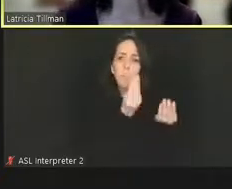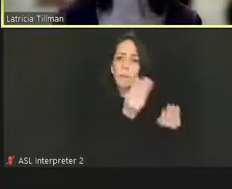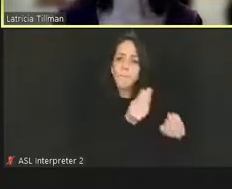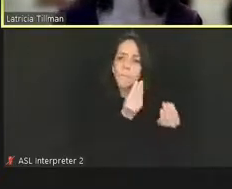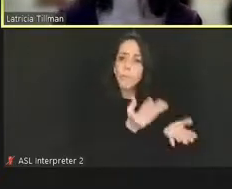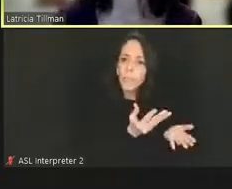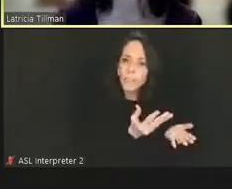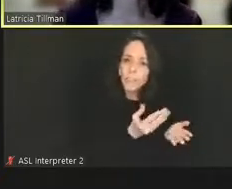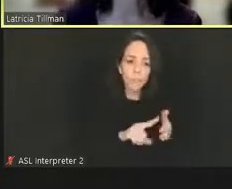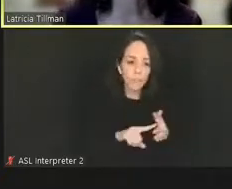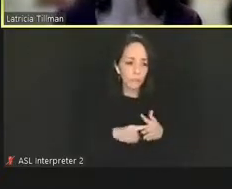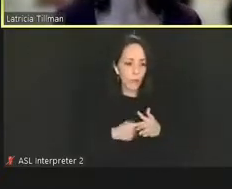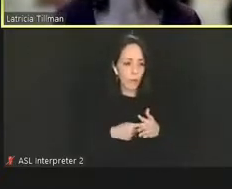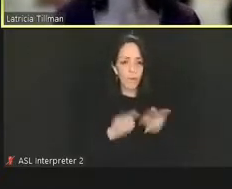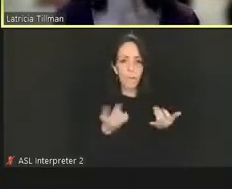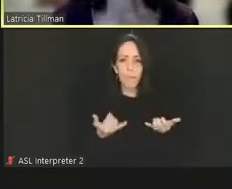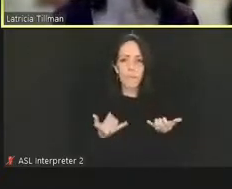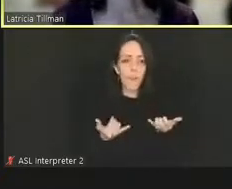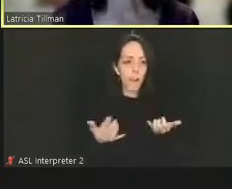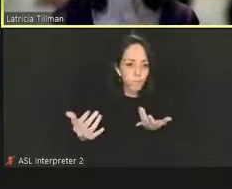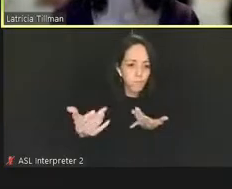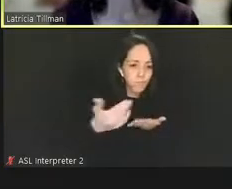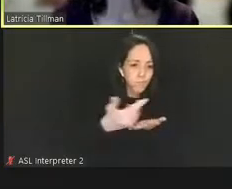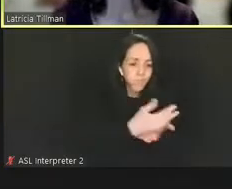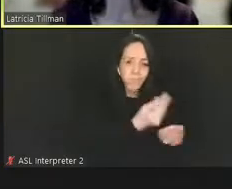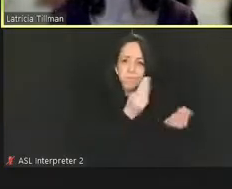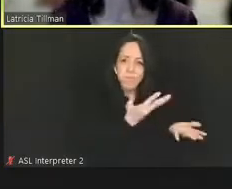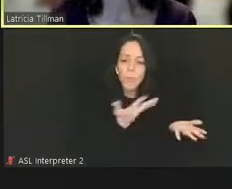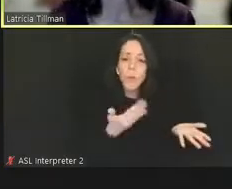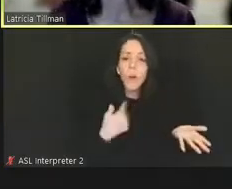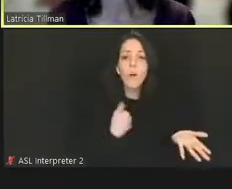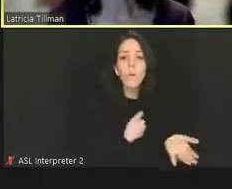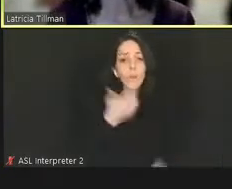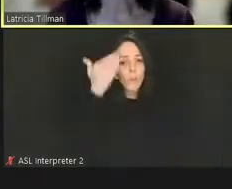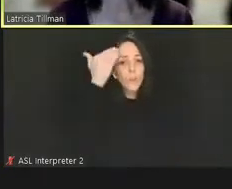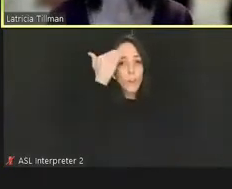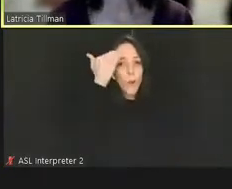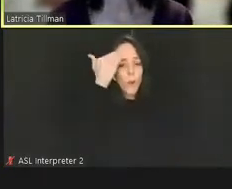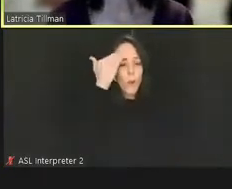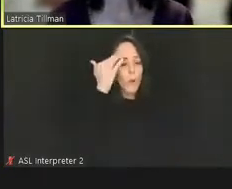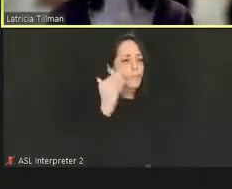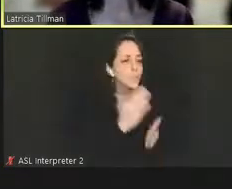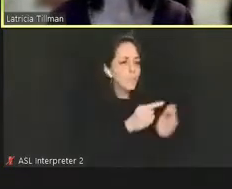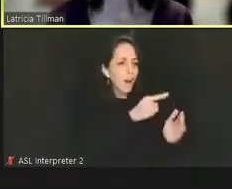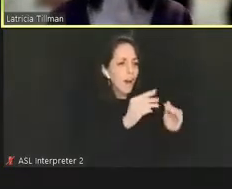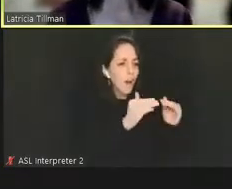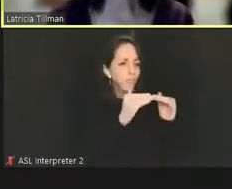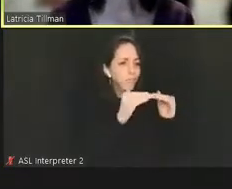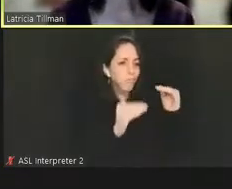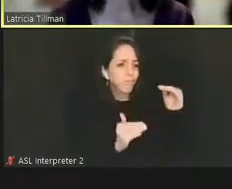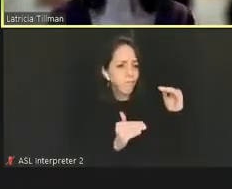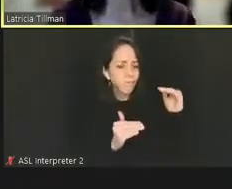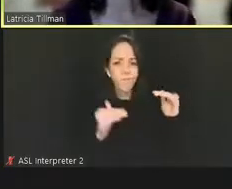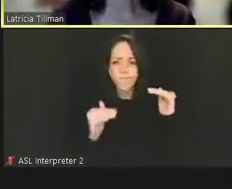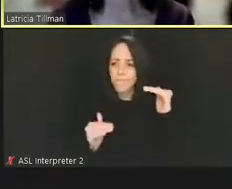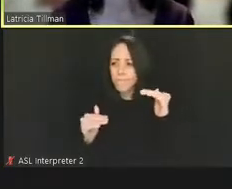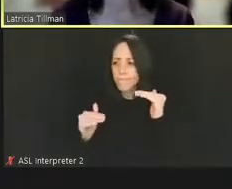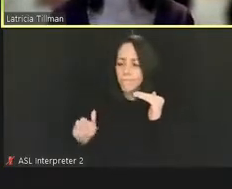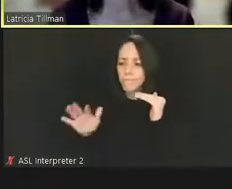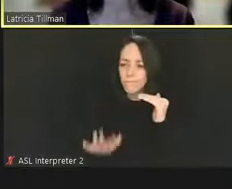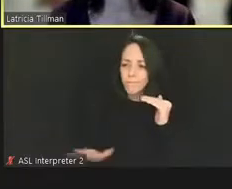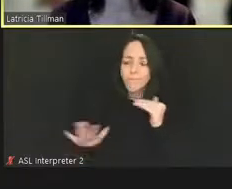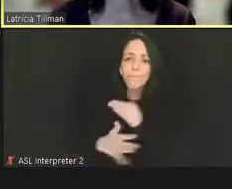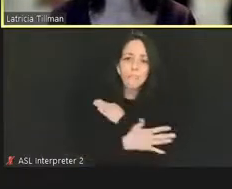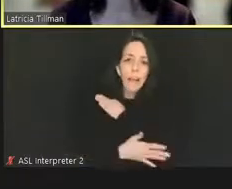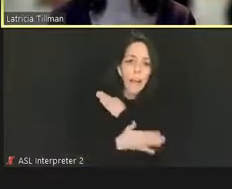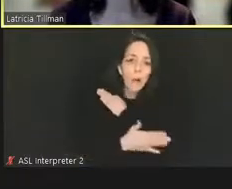about what we know, where inequities exist in our county and in our processes